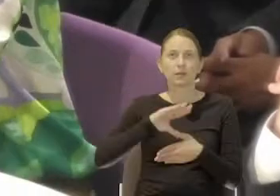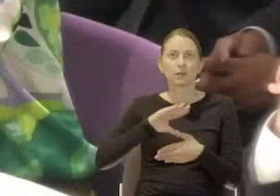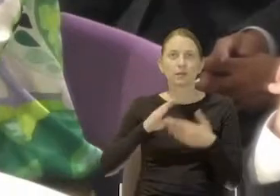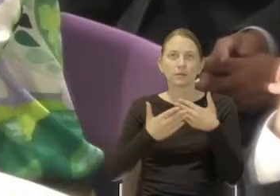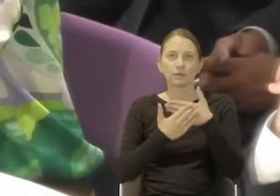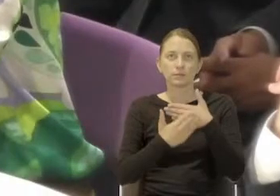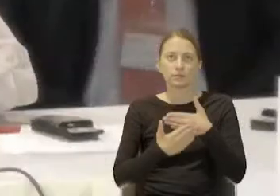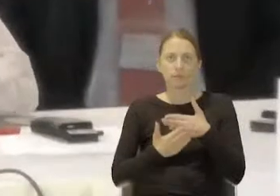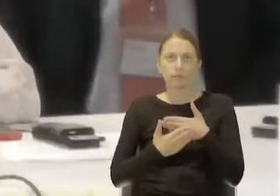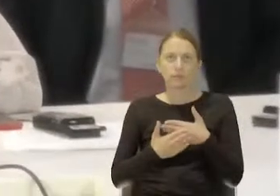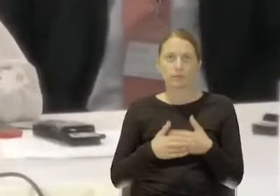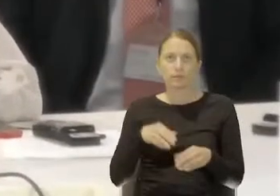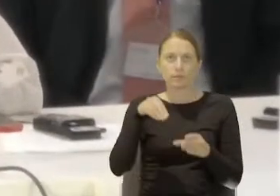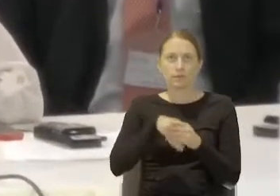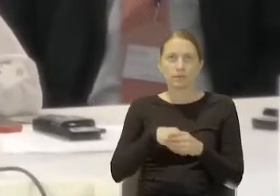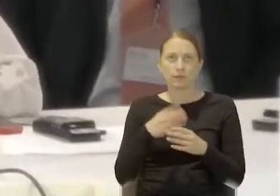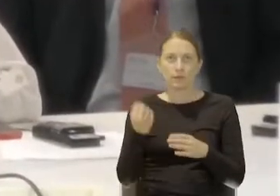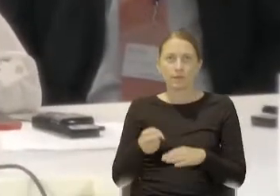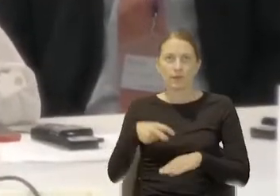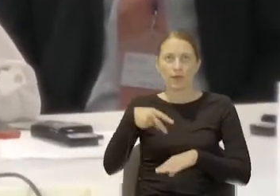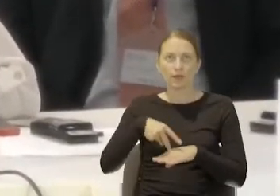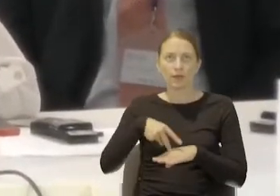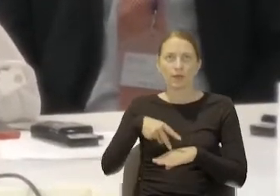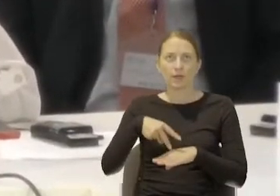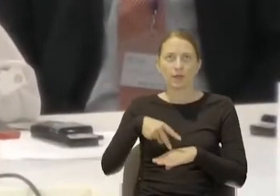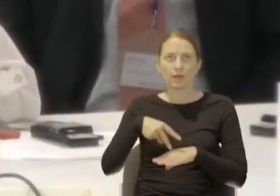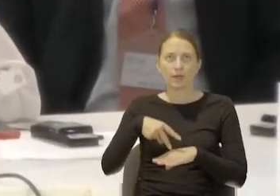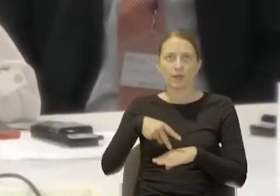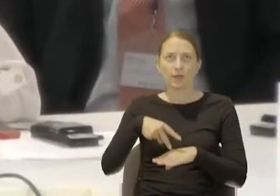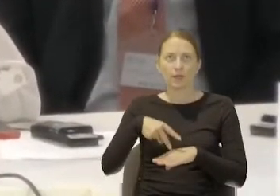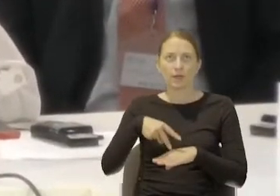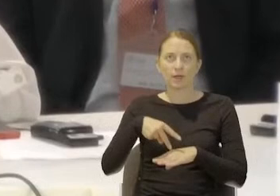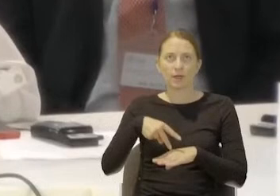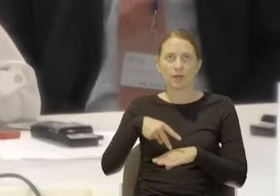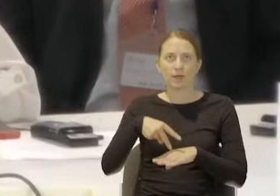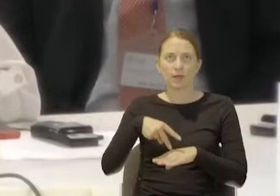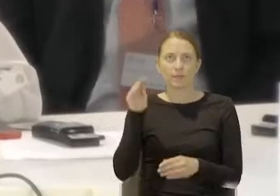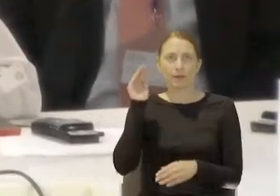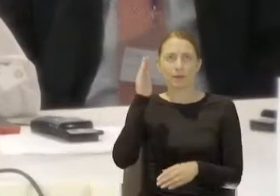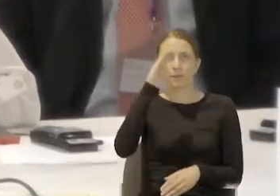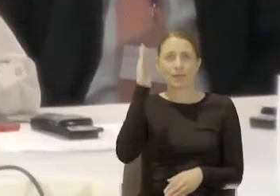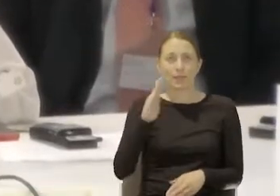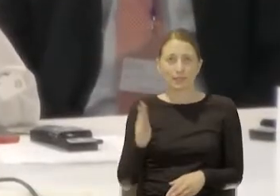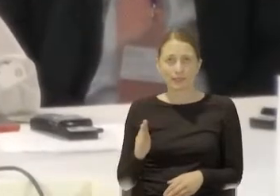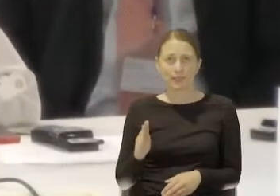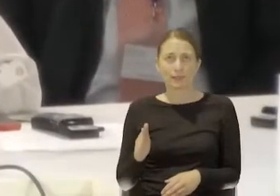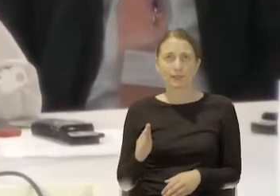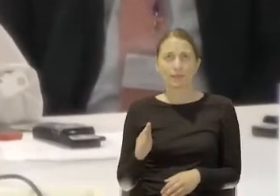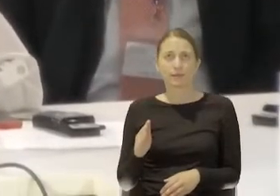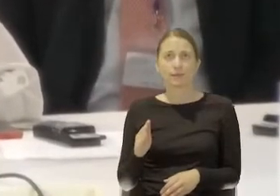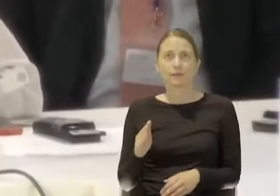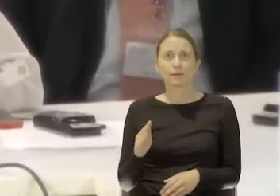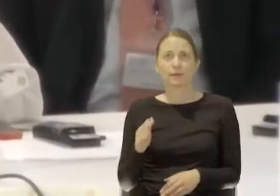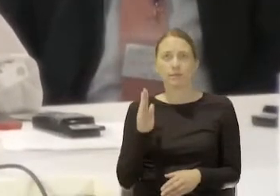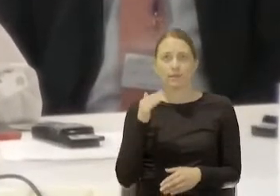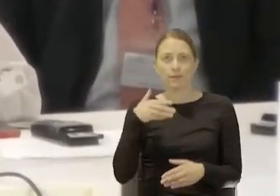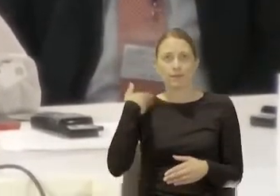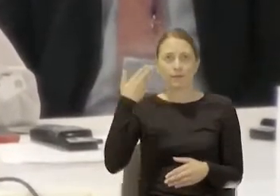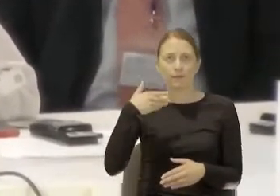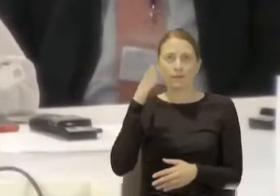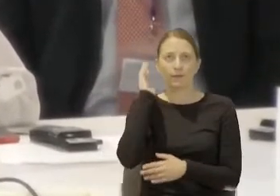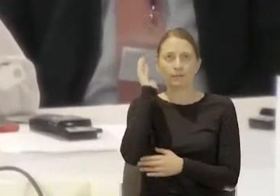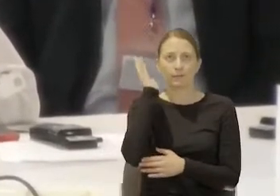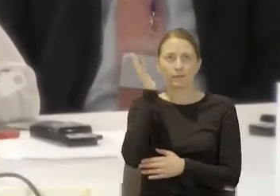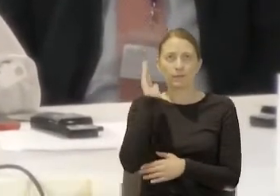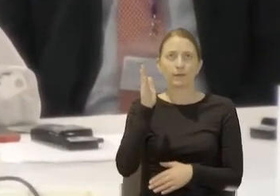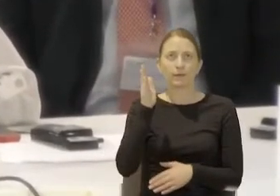Honourable. This is the Deputy Executive Secretary of the Ministry of Regional Development. Thank you. Dear